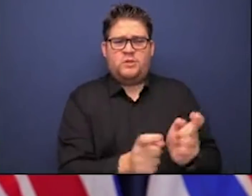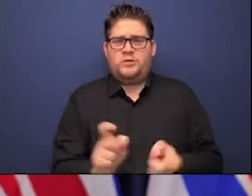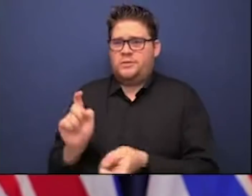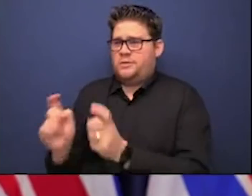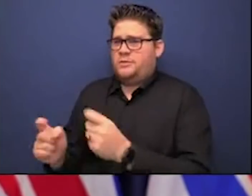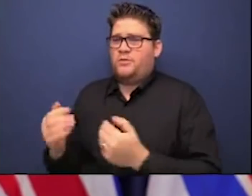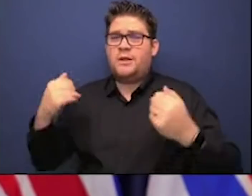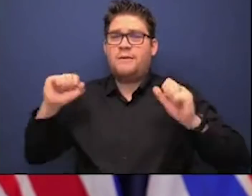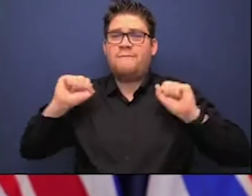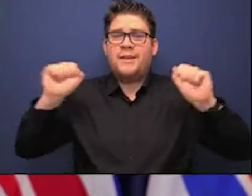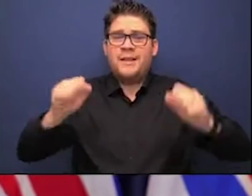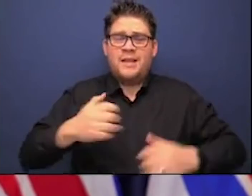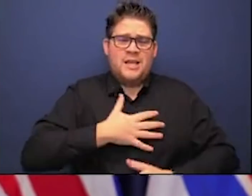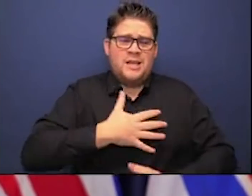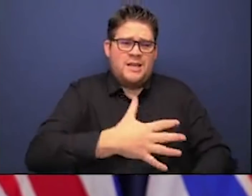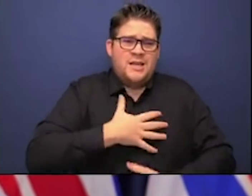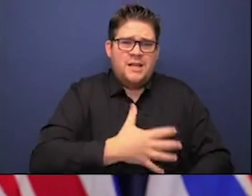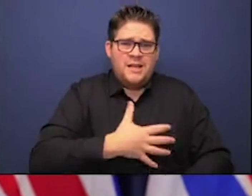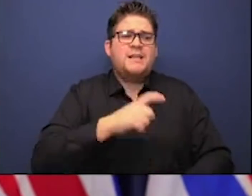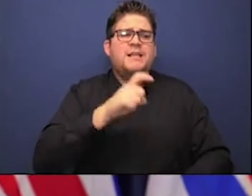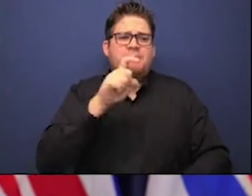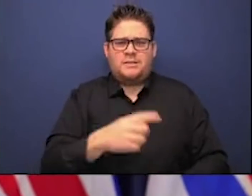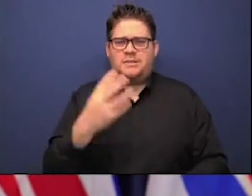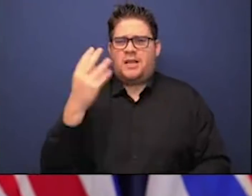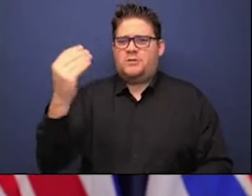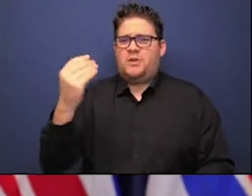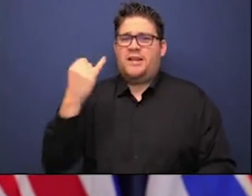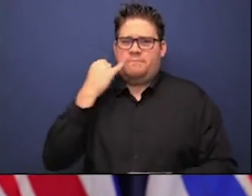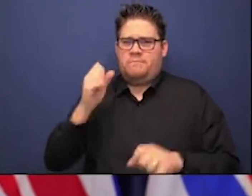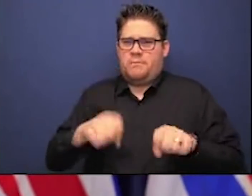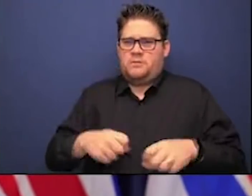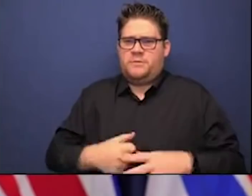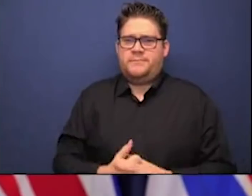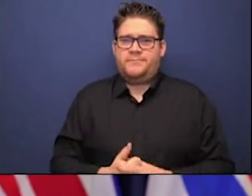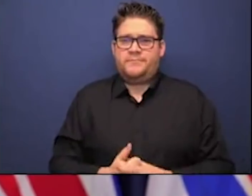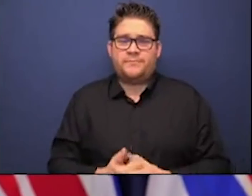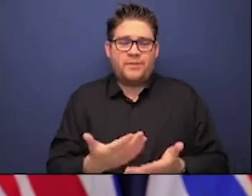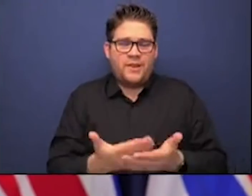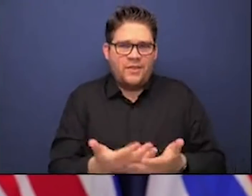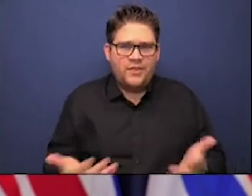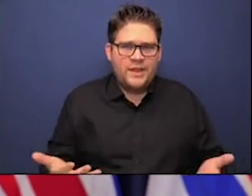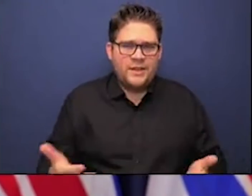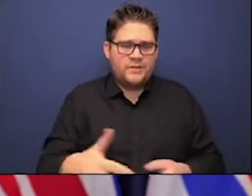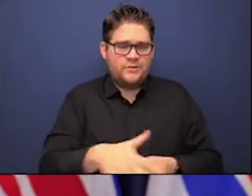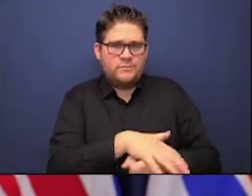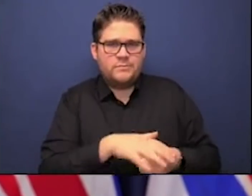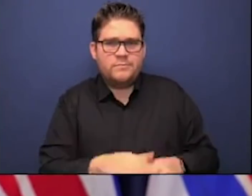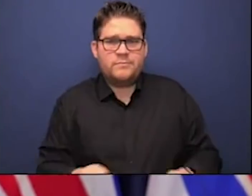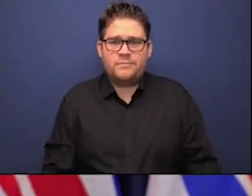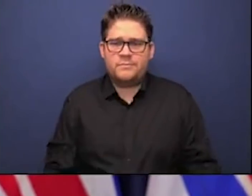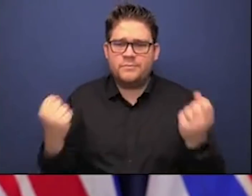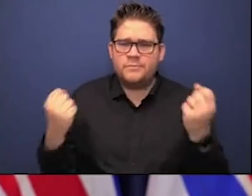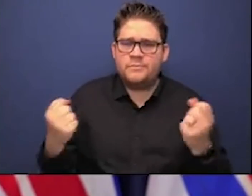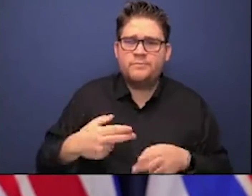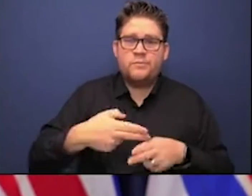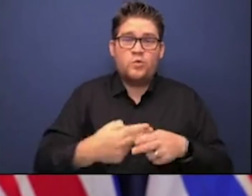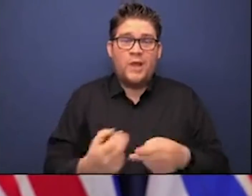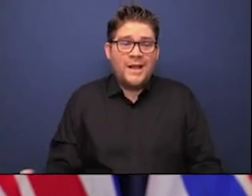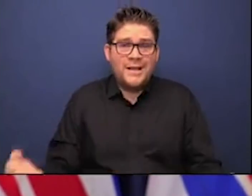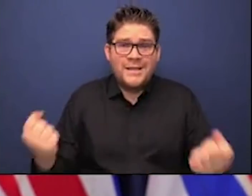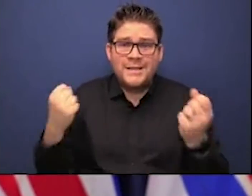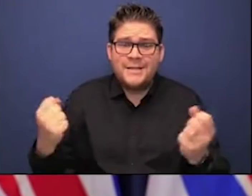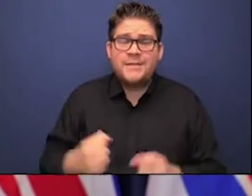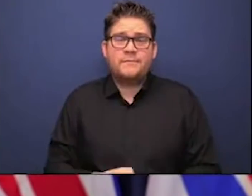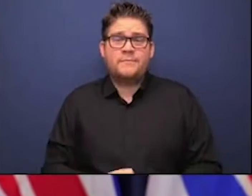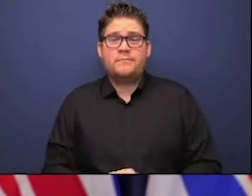possible. Shared equipment or items like weight machines, treadmills, or musical instruments can only be used